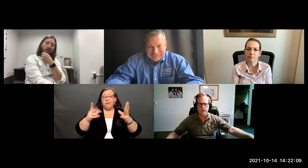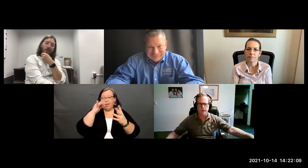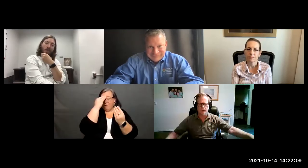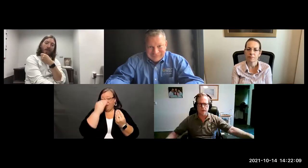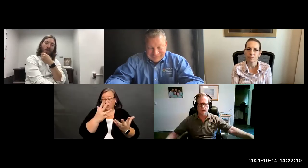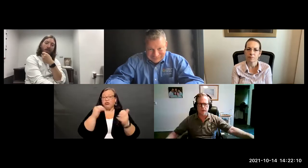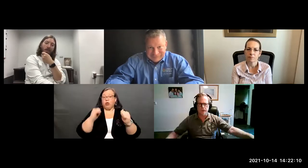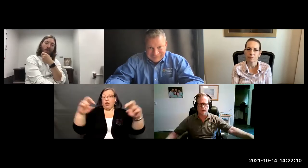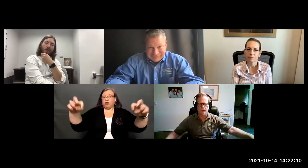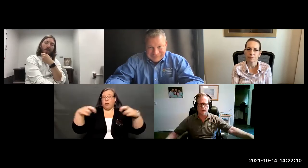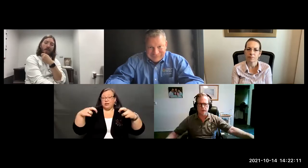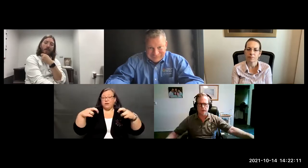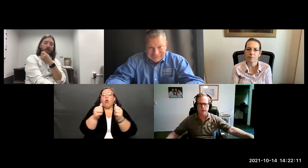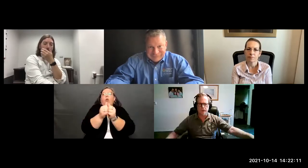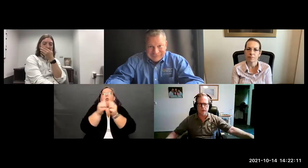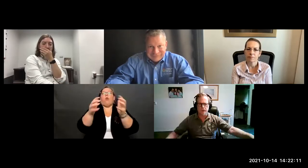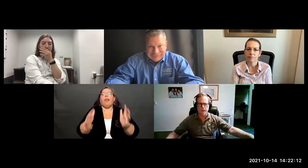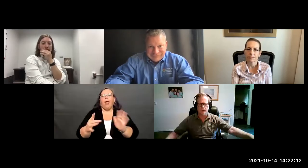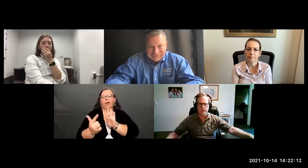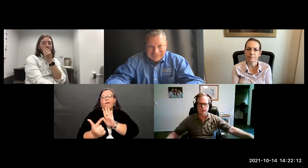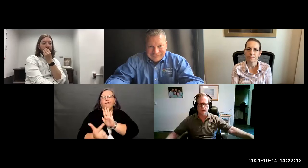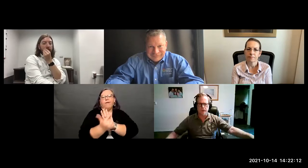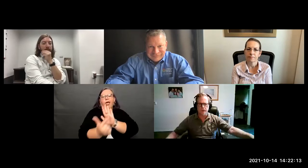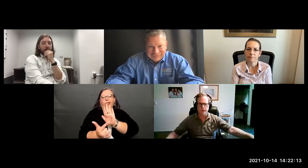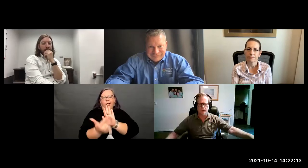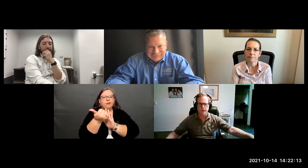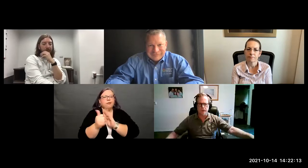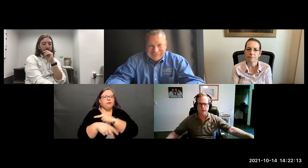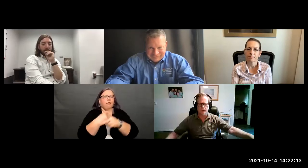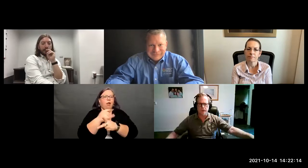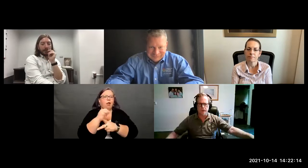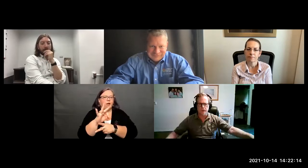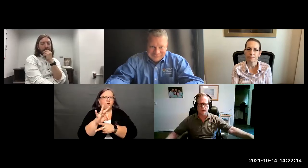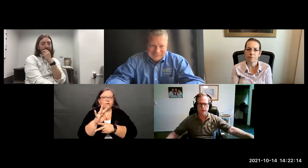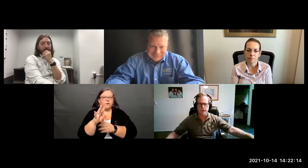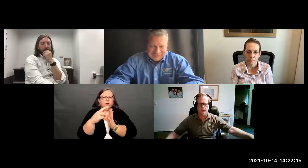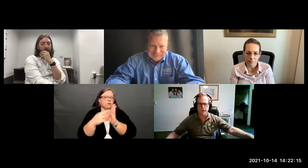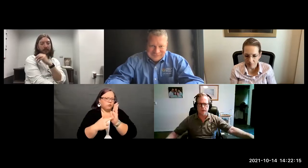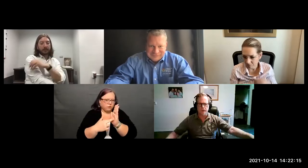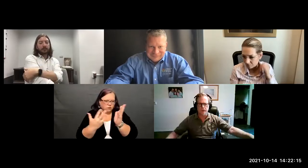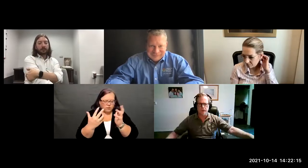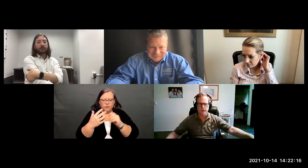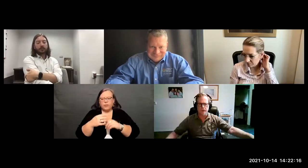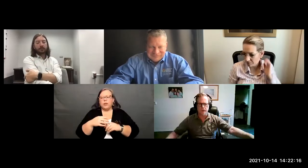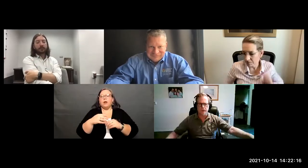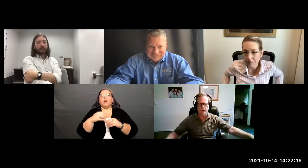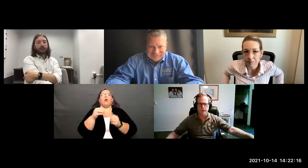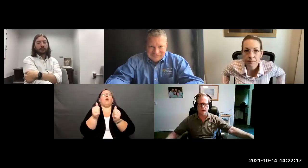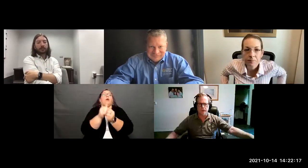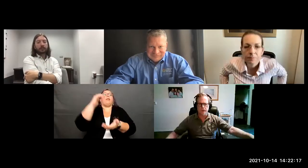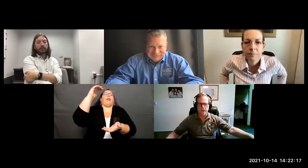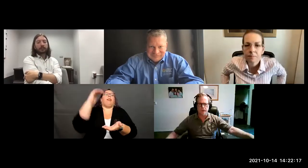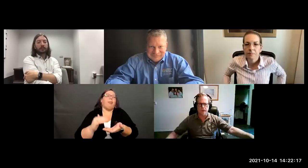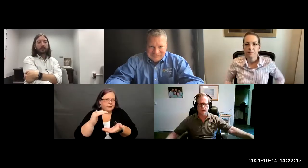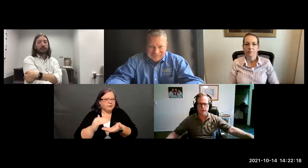and that it can be done with the least administrative burden. So for example, there are certain kinds